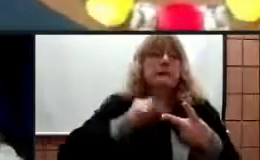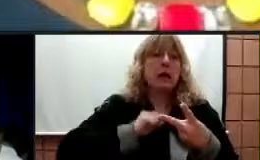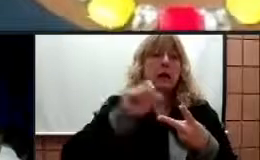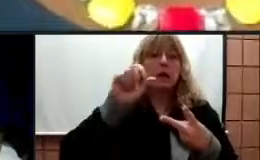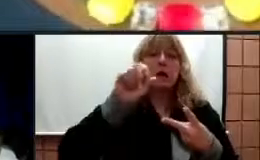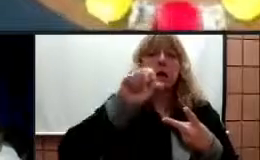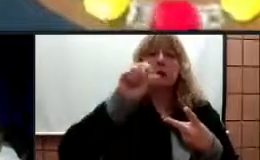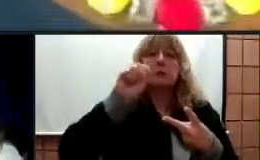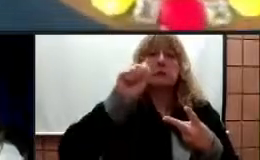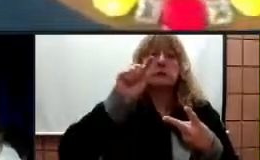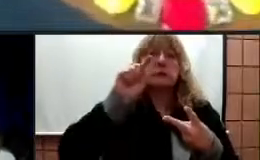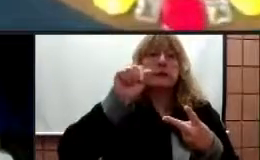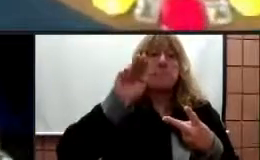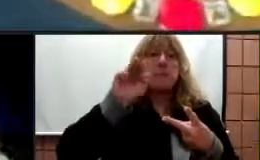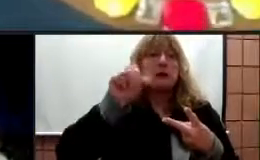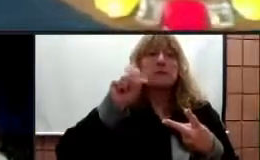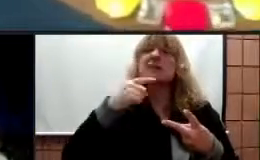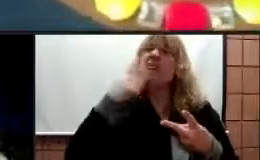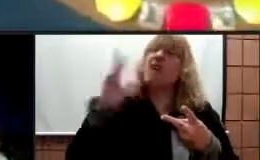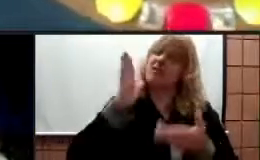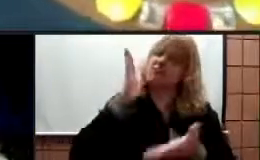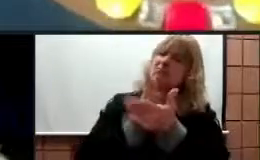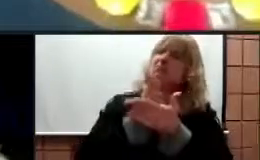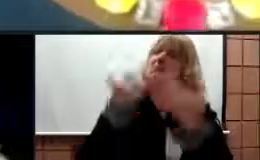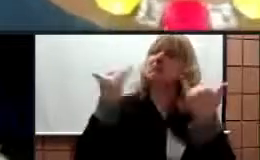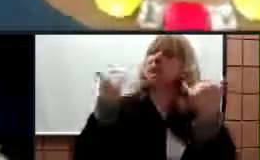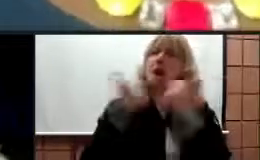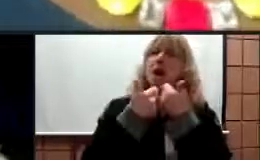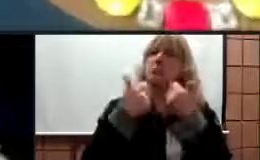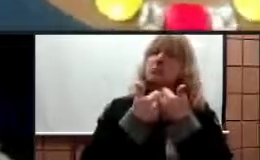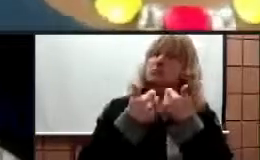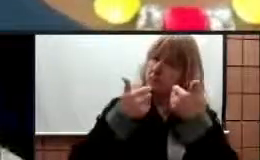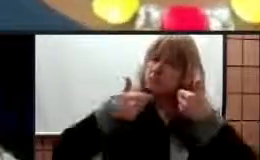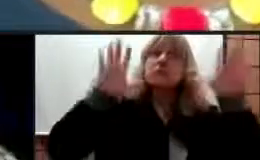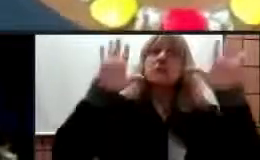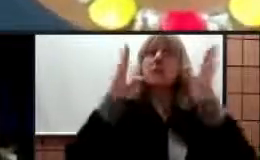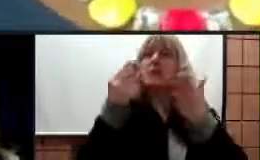money now. And Christine, pretty much that's it.